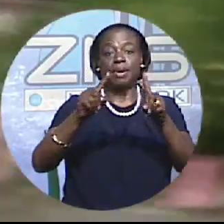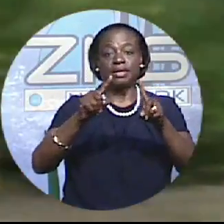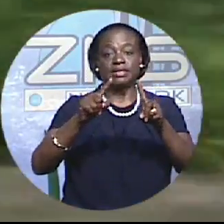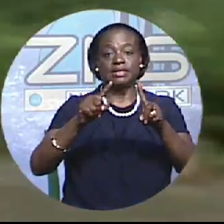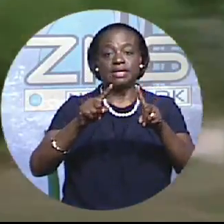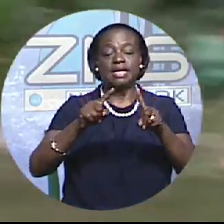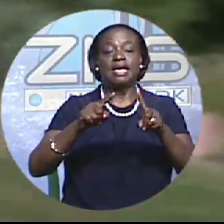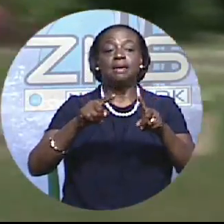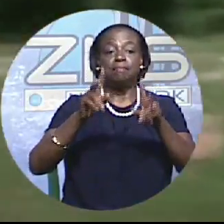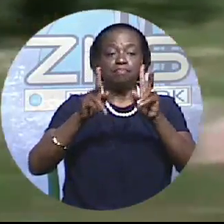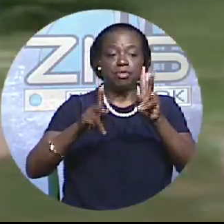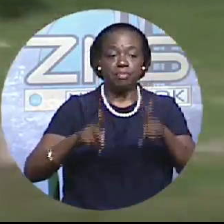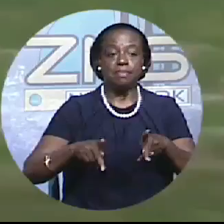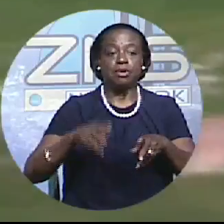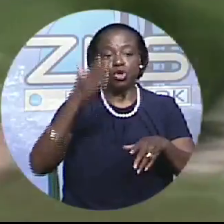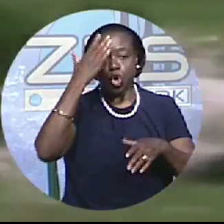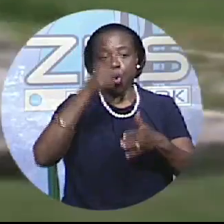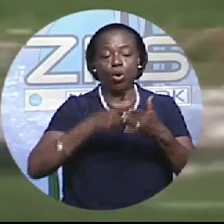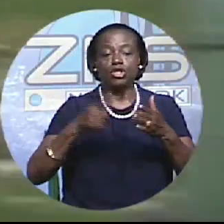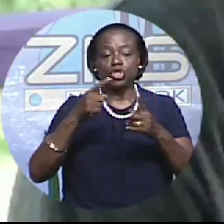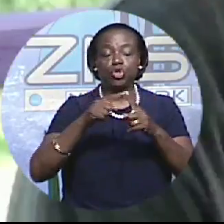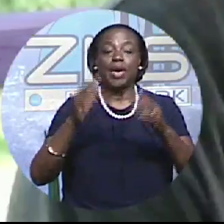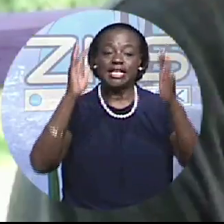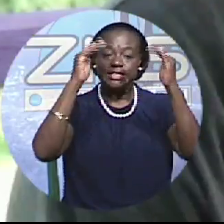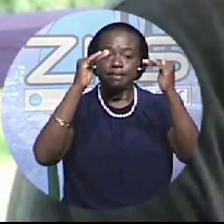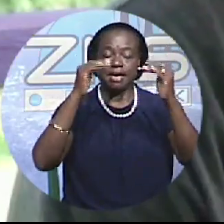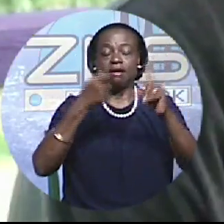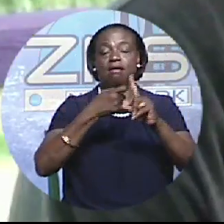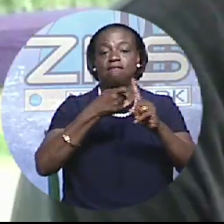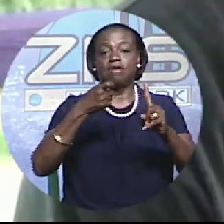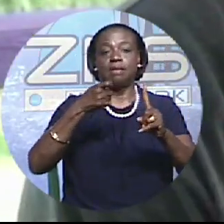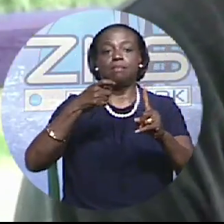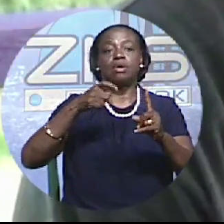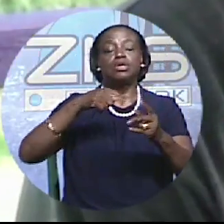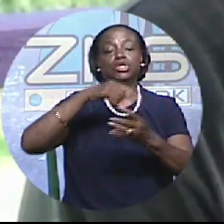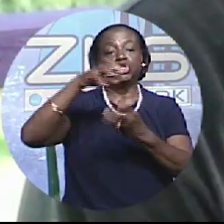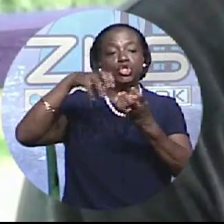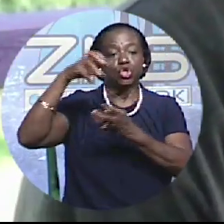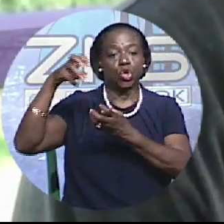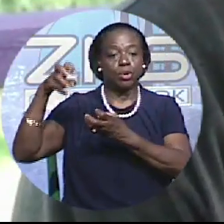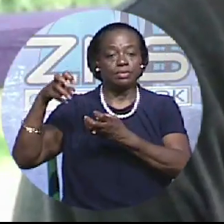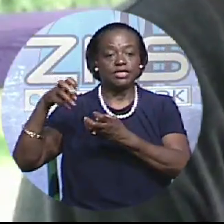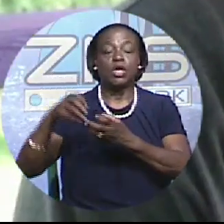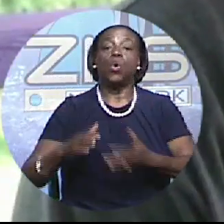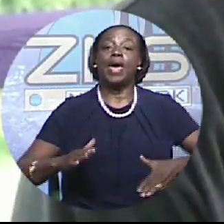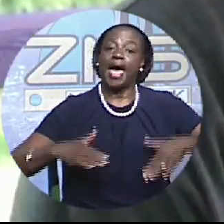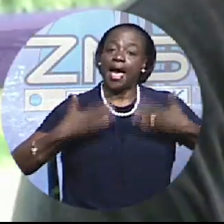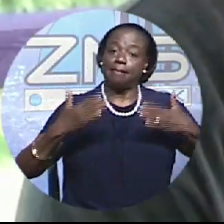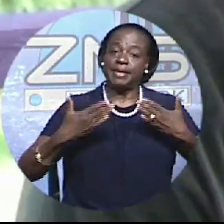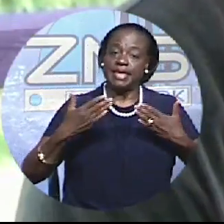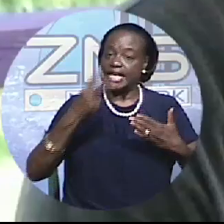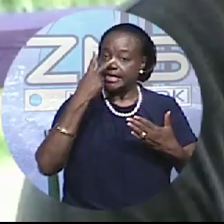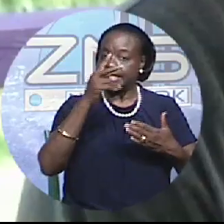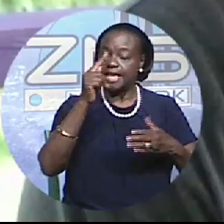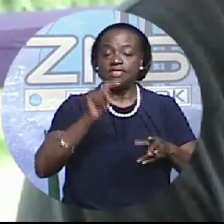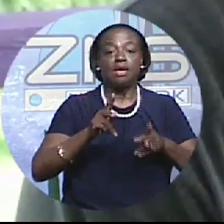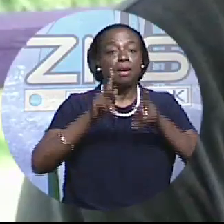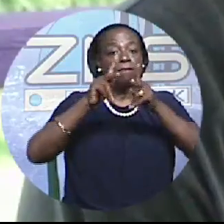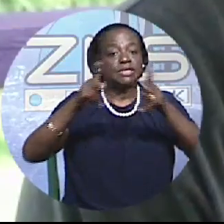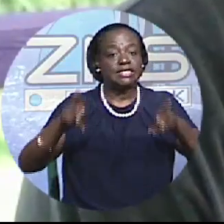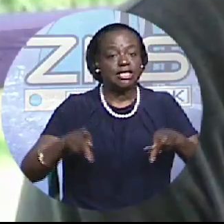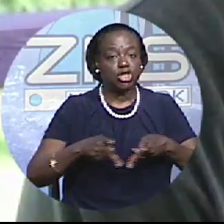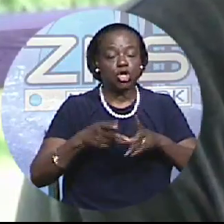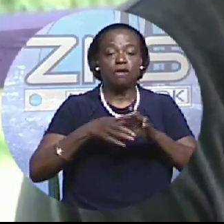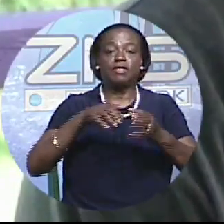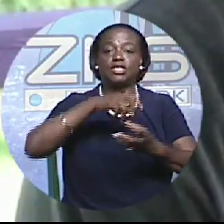expect from tropical storms. I'm so happy that, seeing the position of the storm now, that it seems that we,